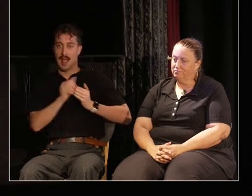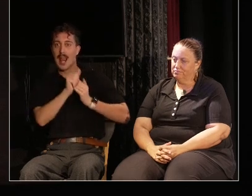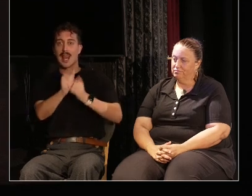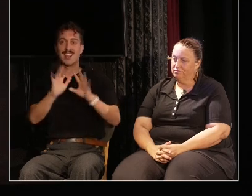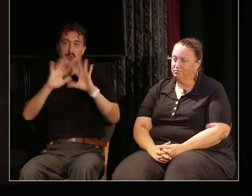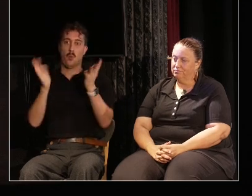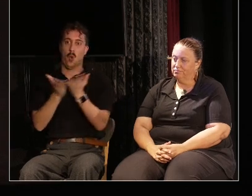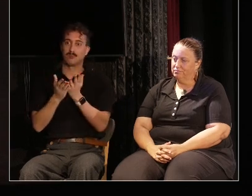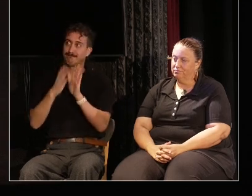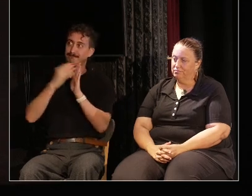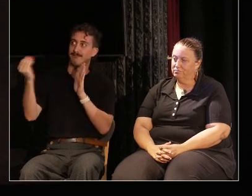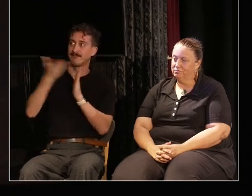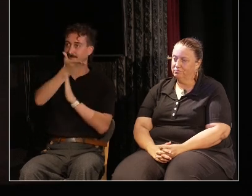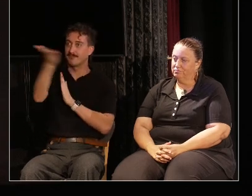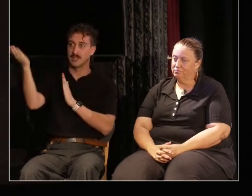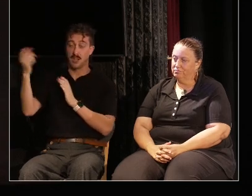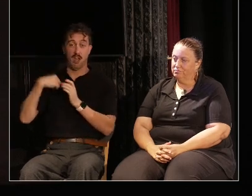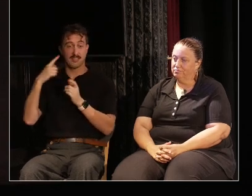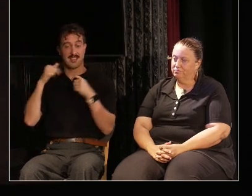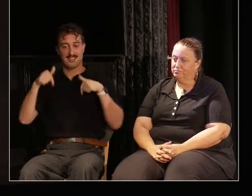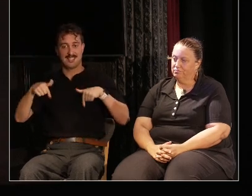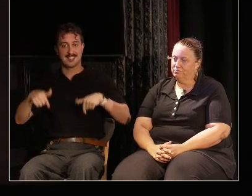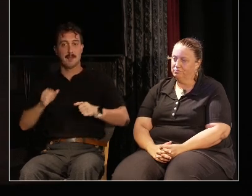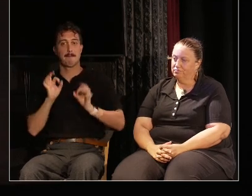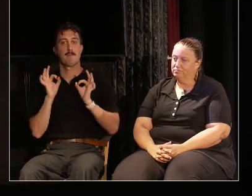this is a perfect example of it.